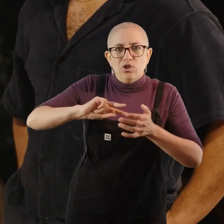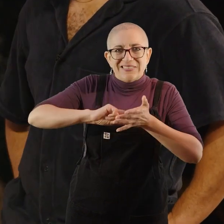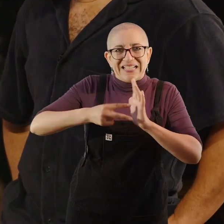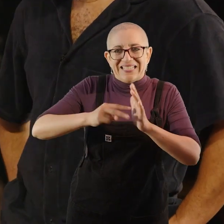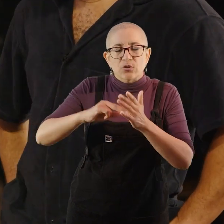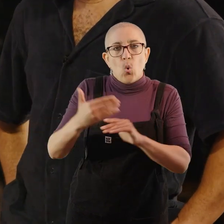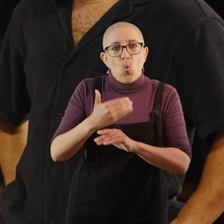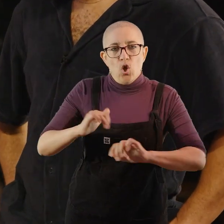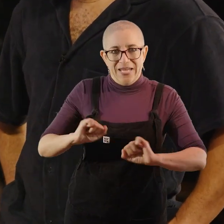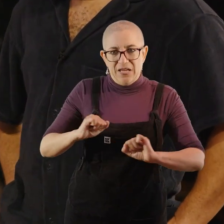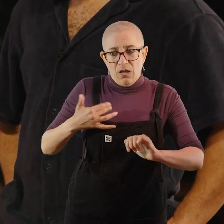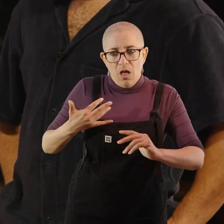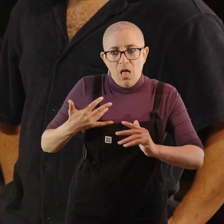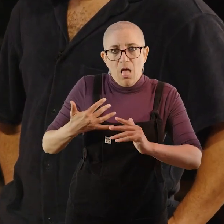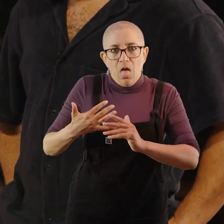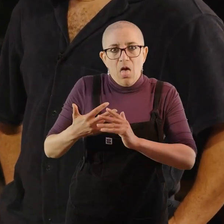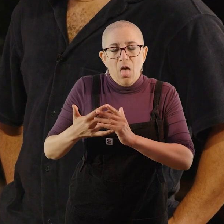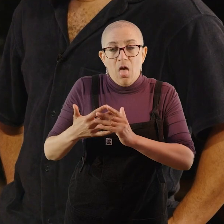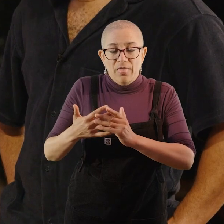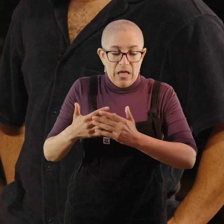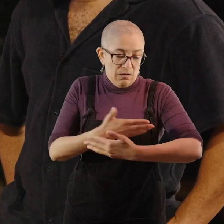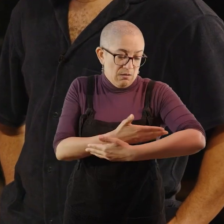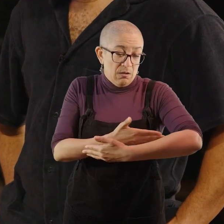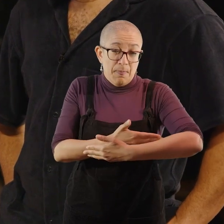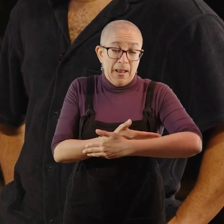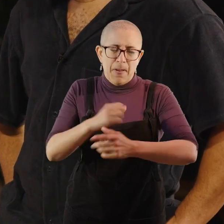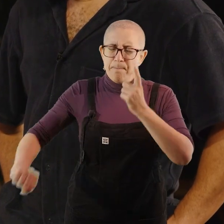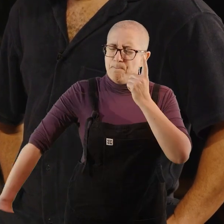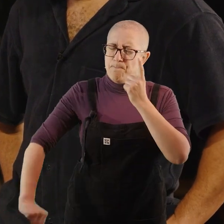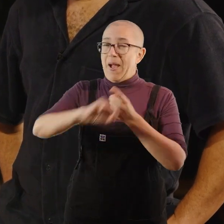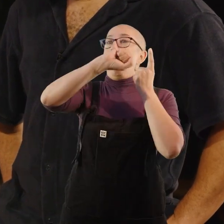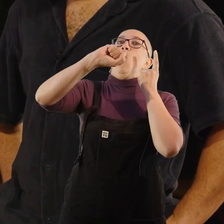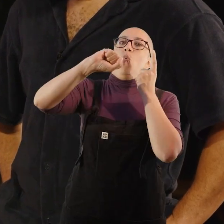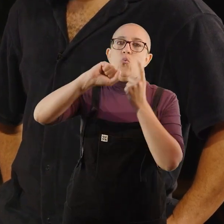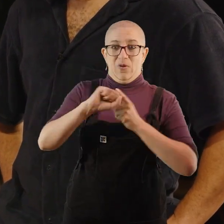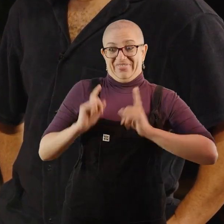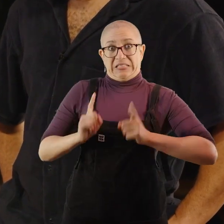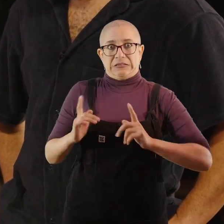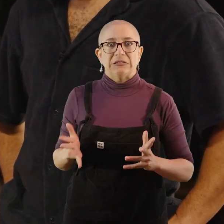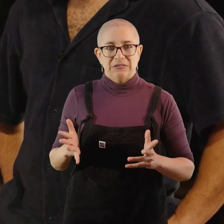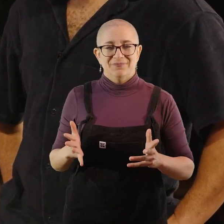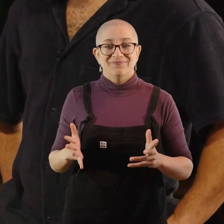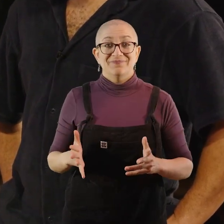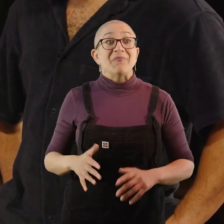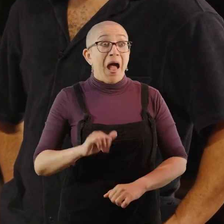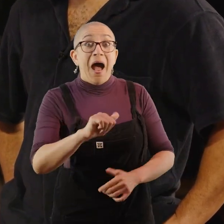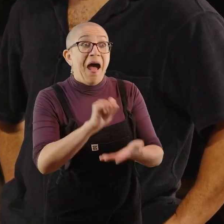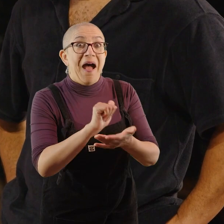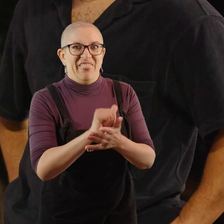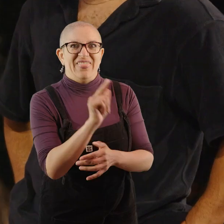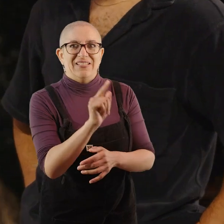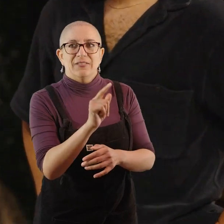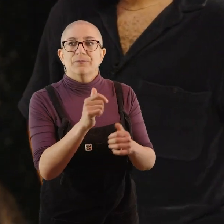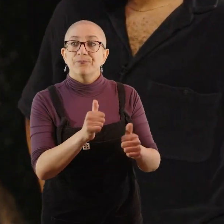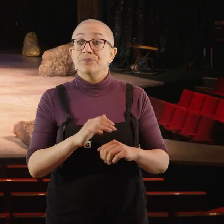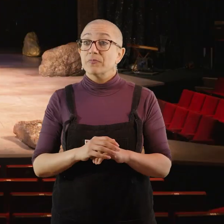deeply at all, and then. Let's see. And you absolutely put the knife in. Let's see that. Yeah, great. Thank you. Do